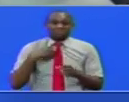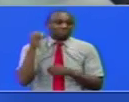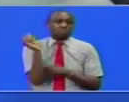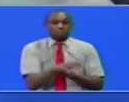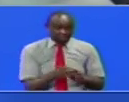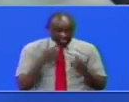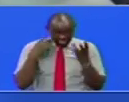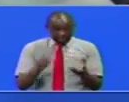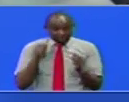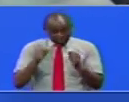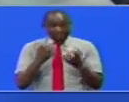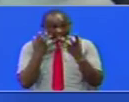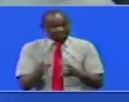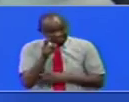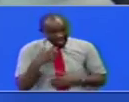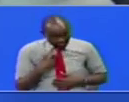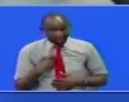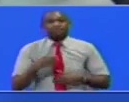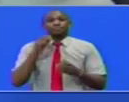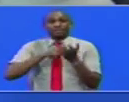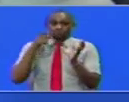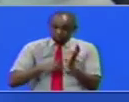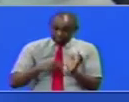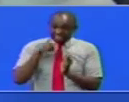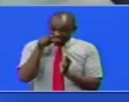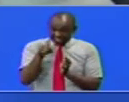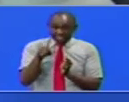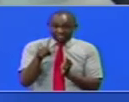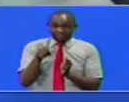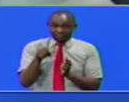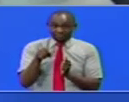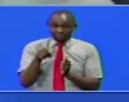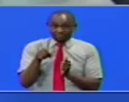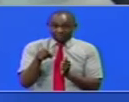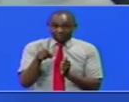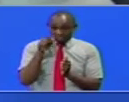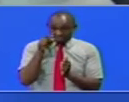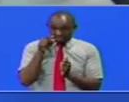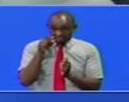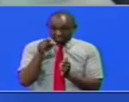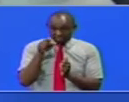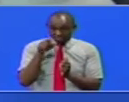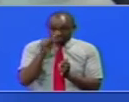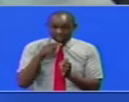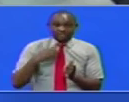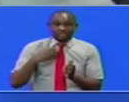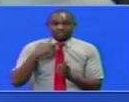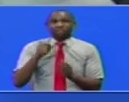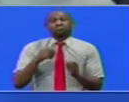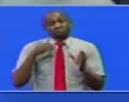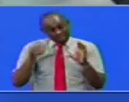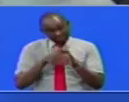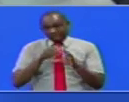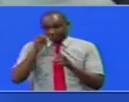thrown out. If there's any merit, then it means that if it has any merit and then it's passed by a majority of the members in the